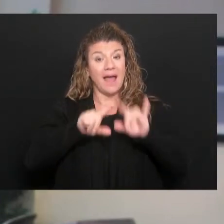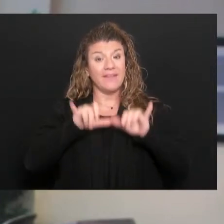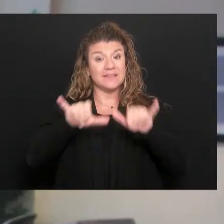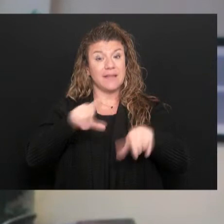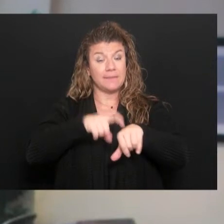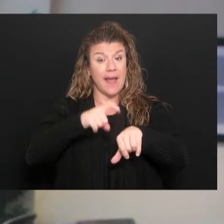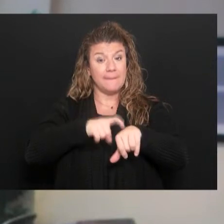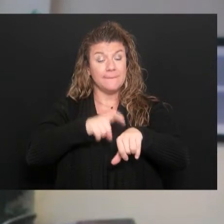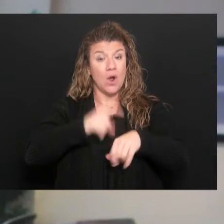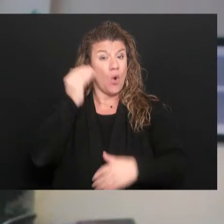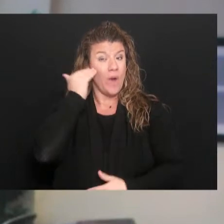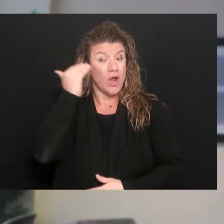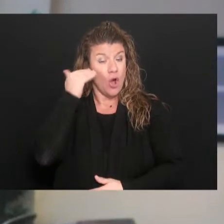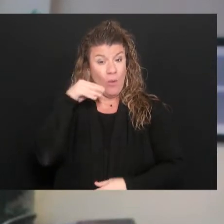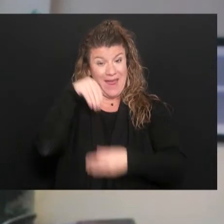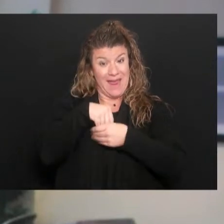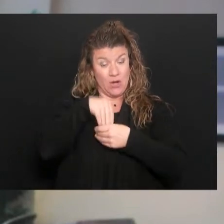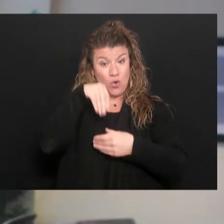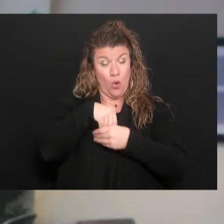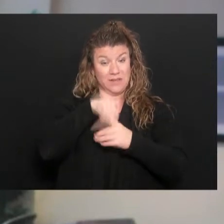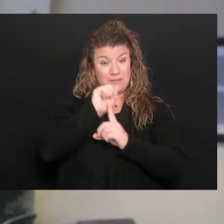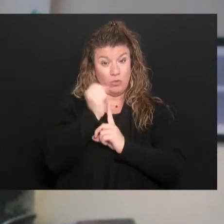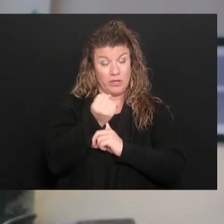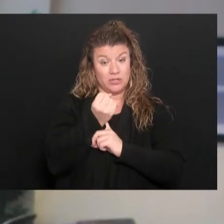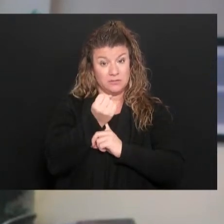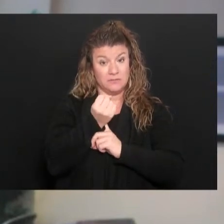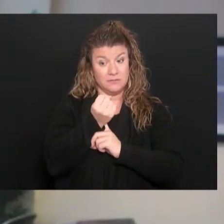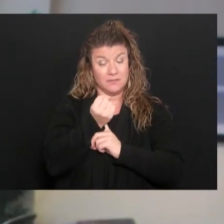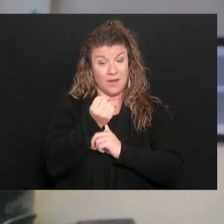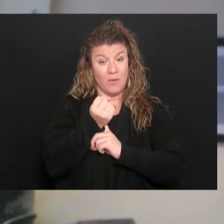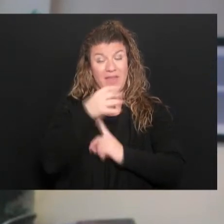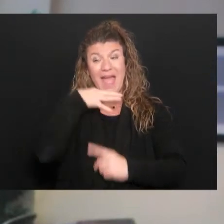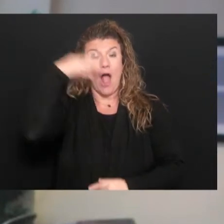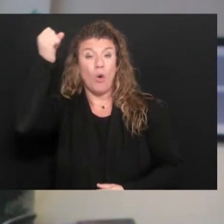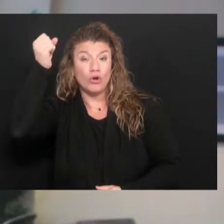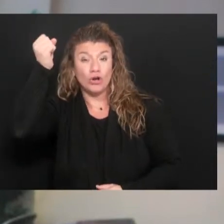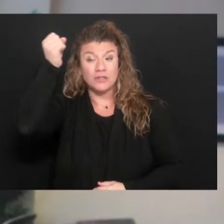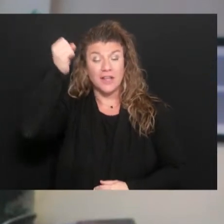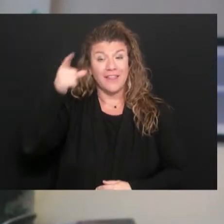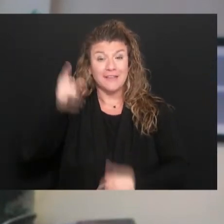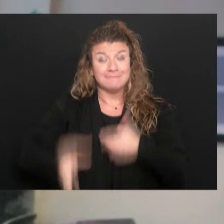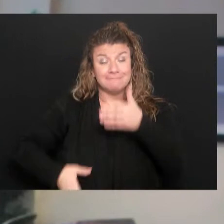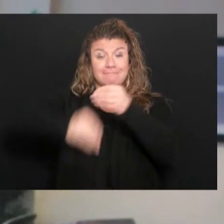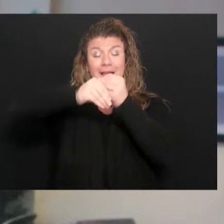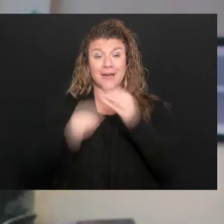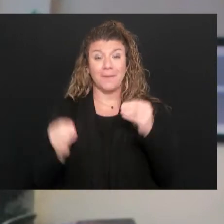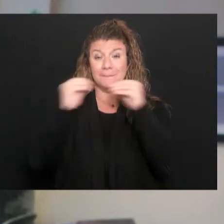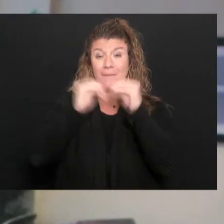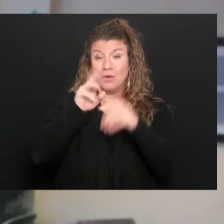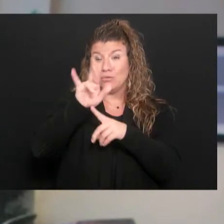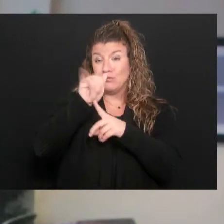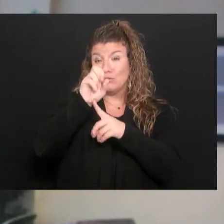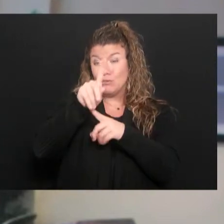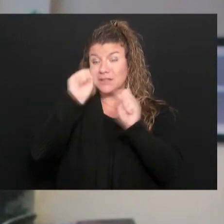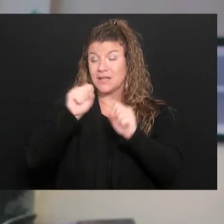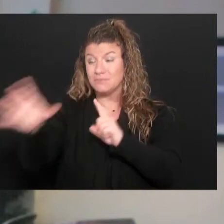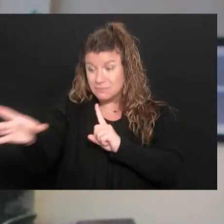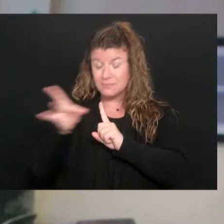know that indoor situations with elders who are at higher risk of developing severe